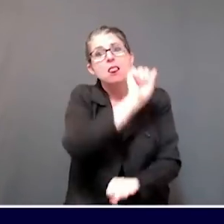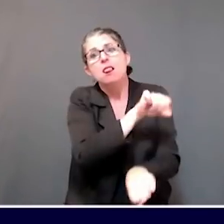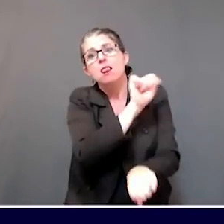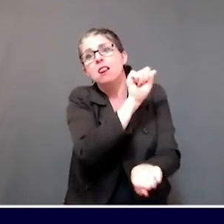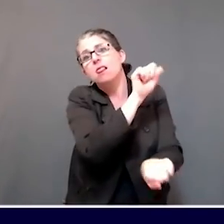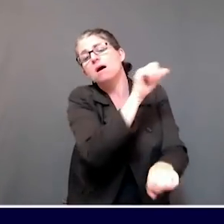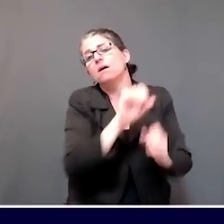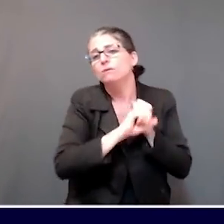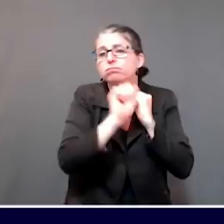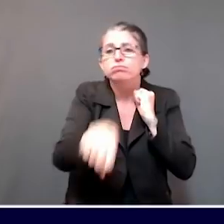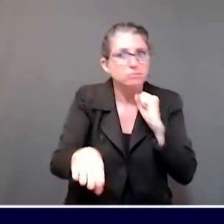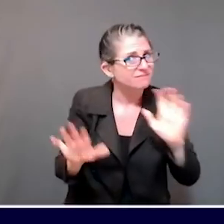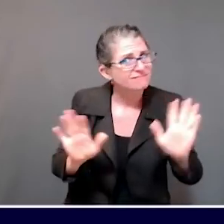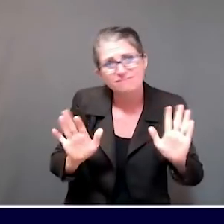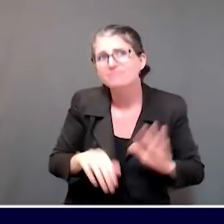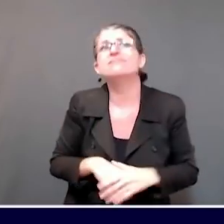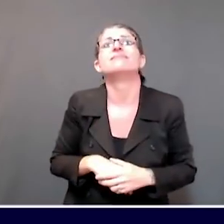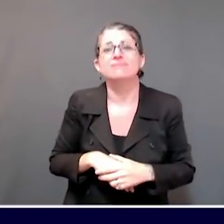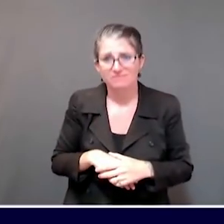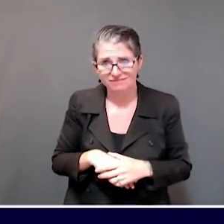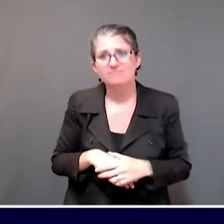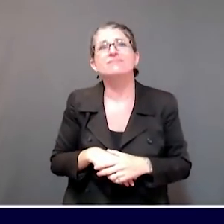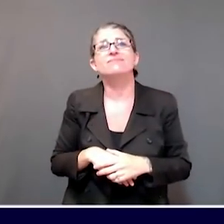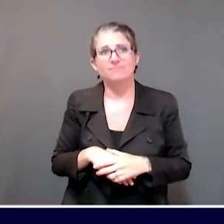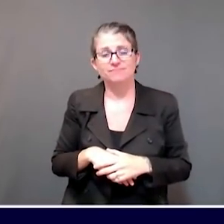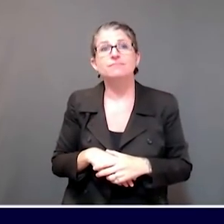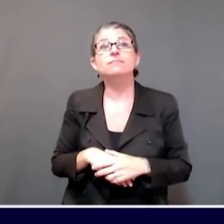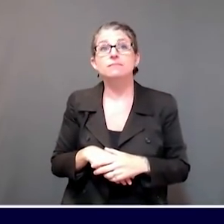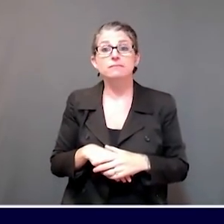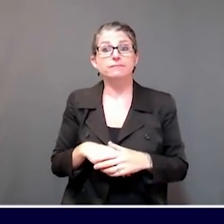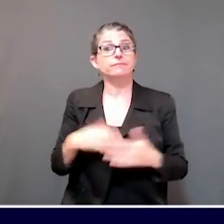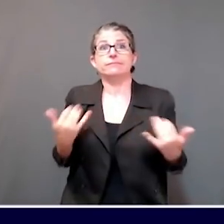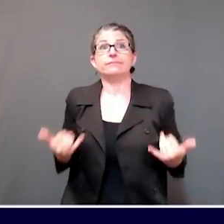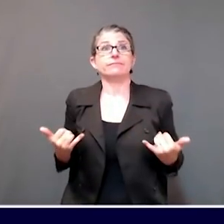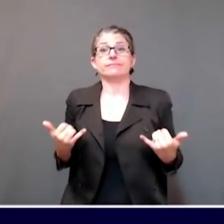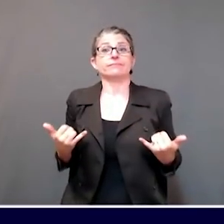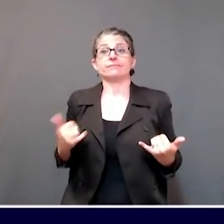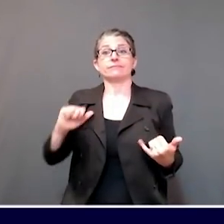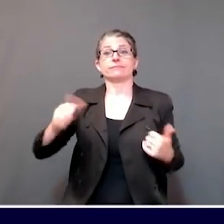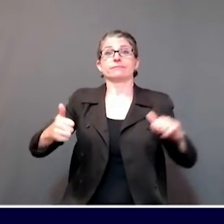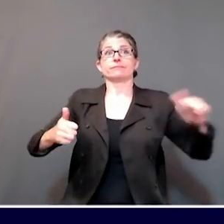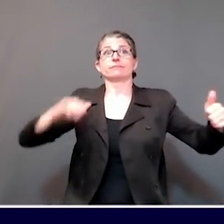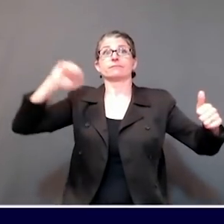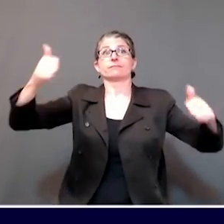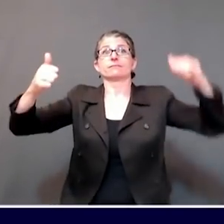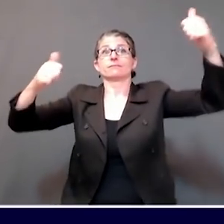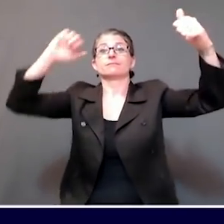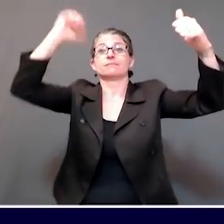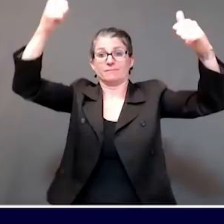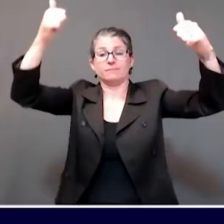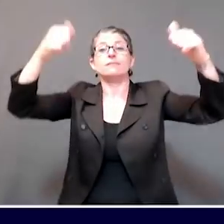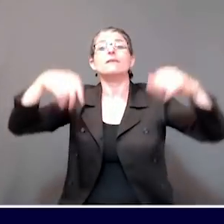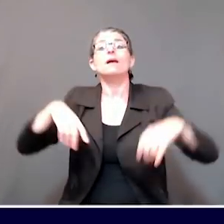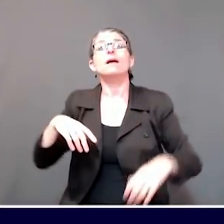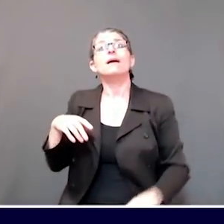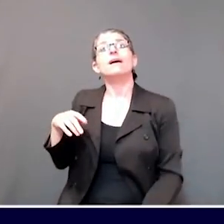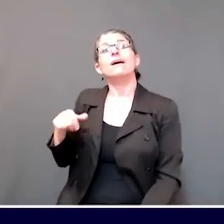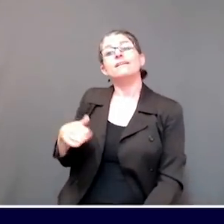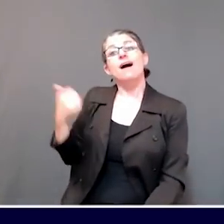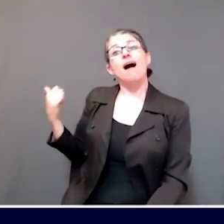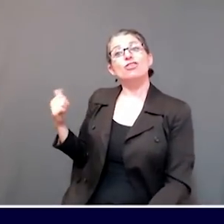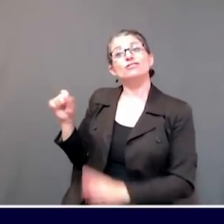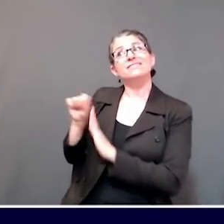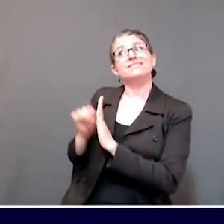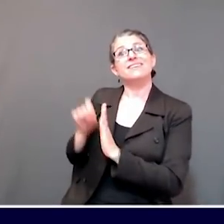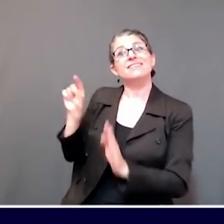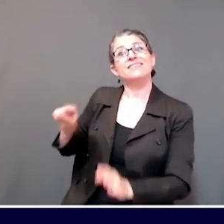Creating Maine-based testing capacity is especially important as national laboratories struggle to handle other states' surge of COVID-19